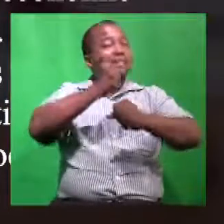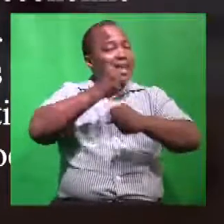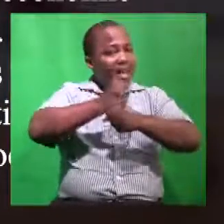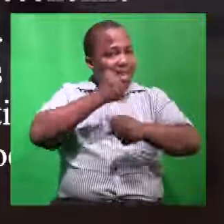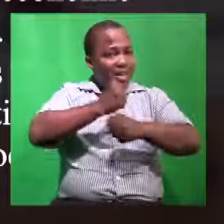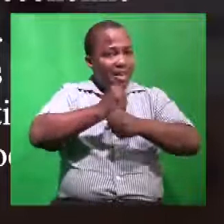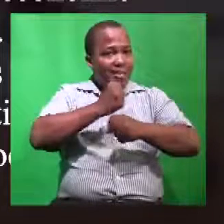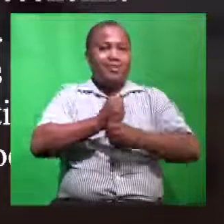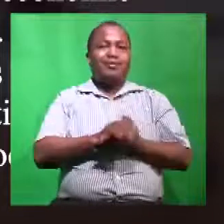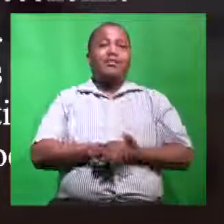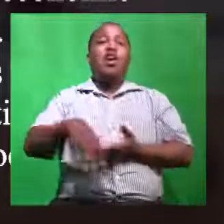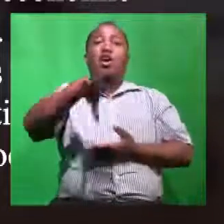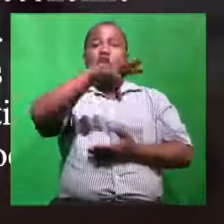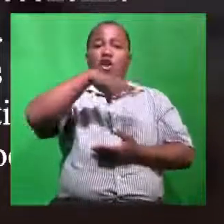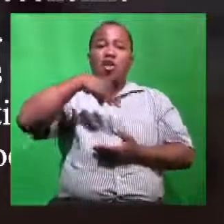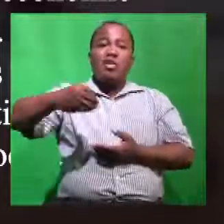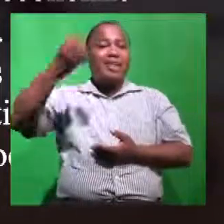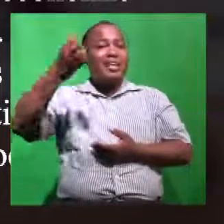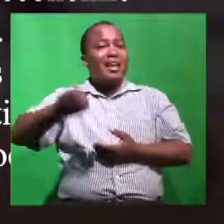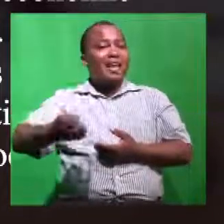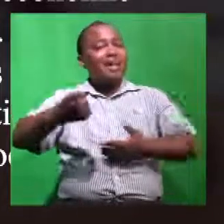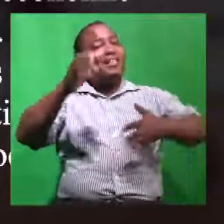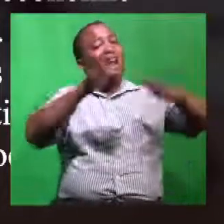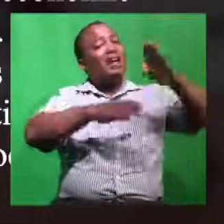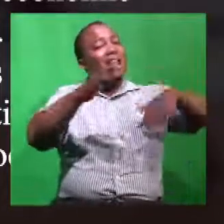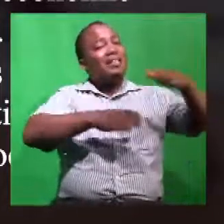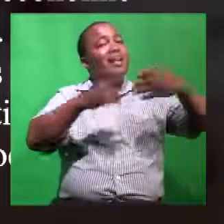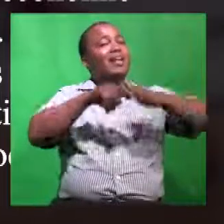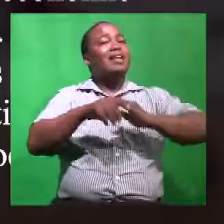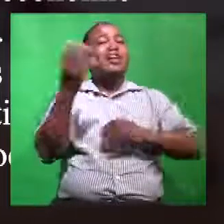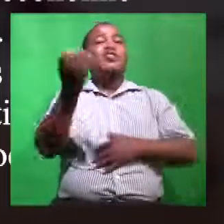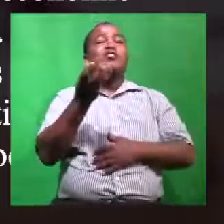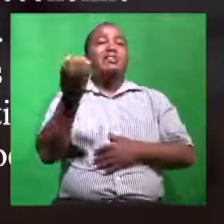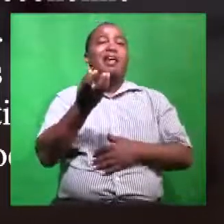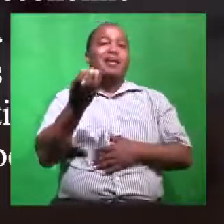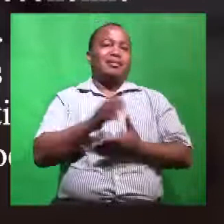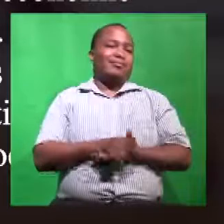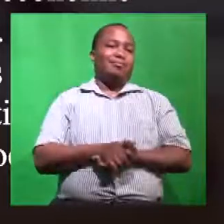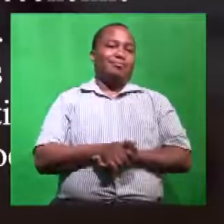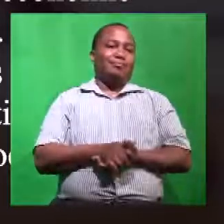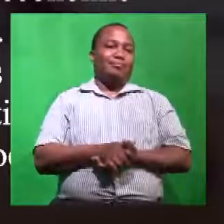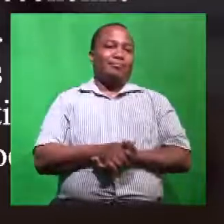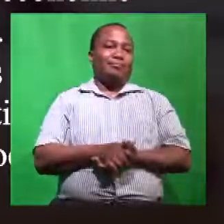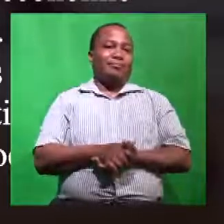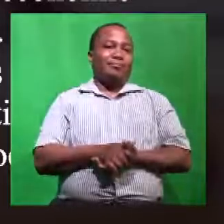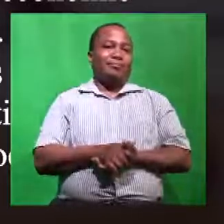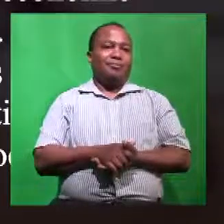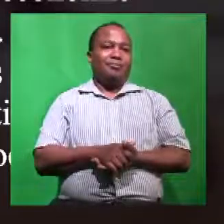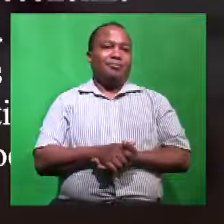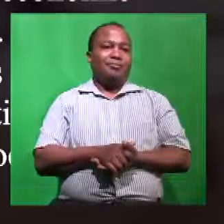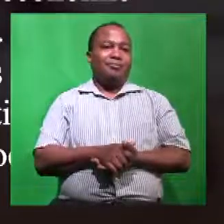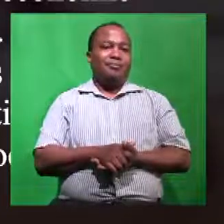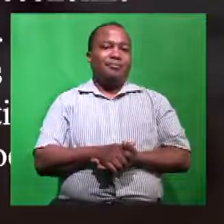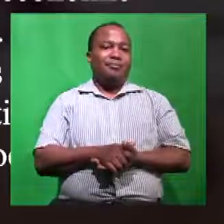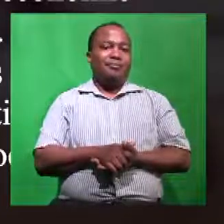those negative cultural value in our societies. You can see it, and you can explain through your student, your